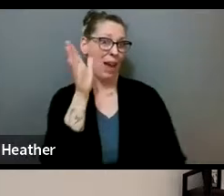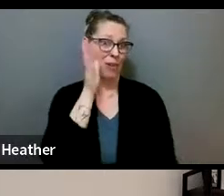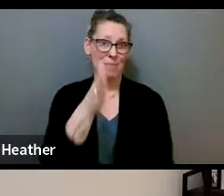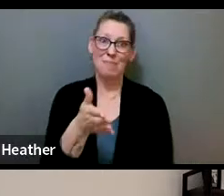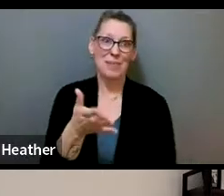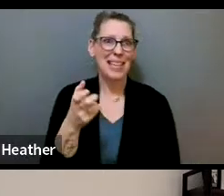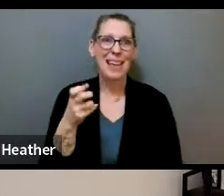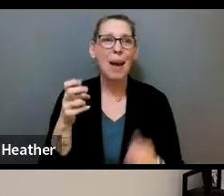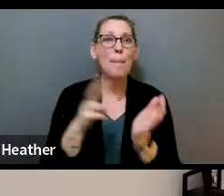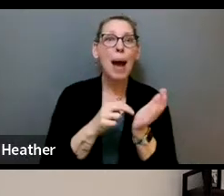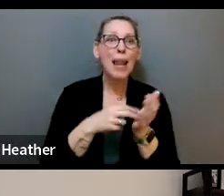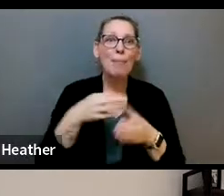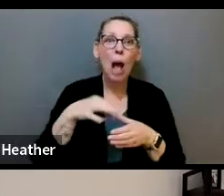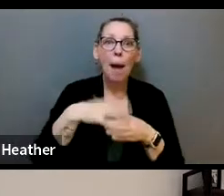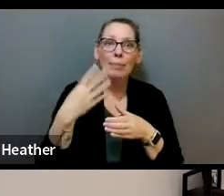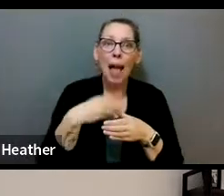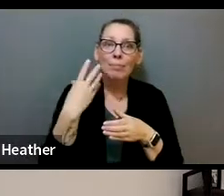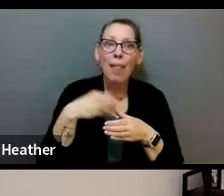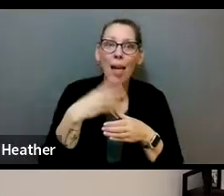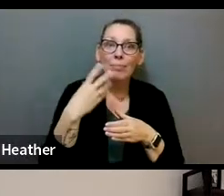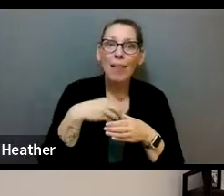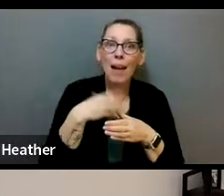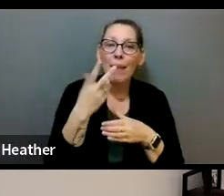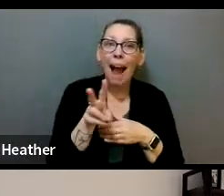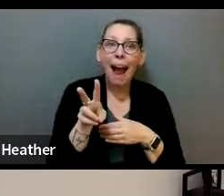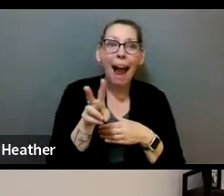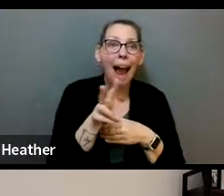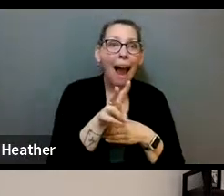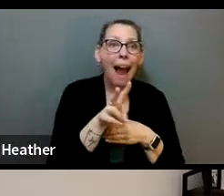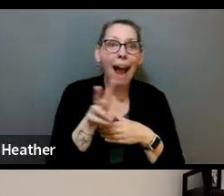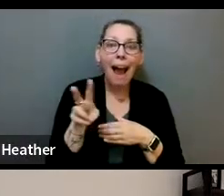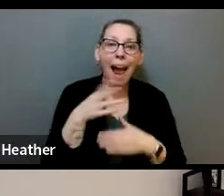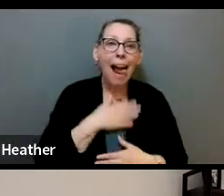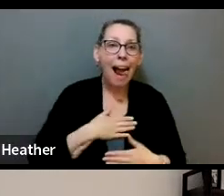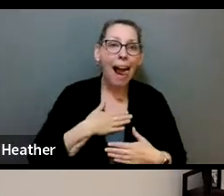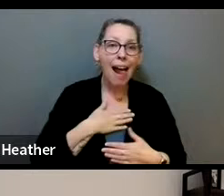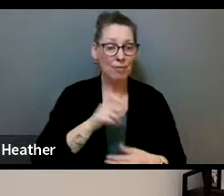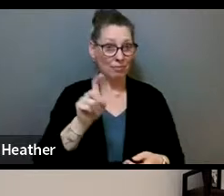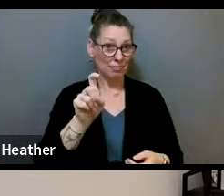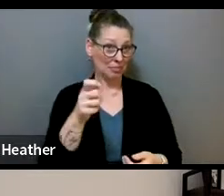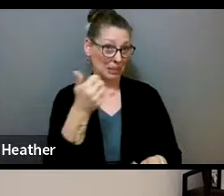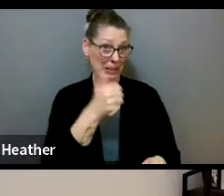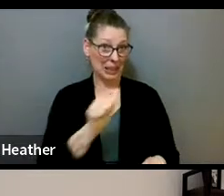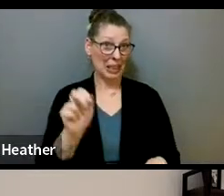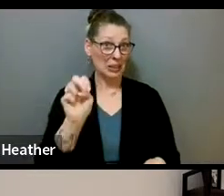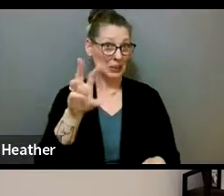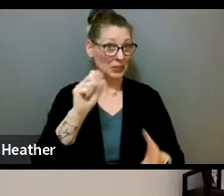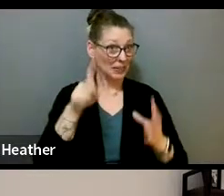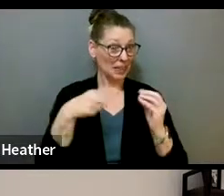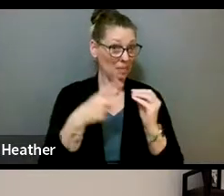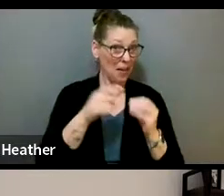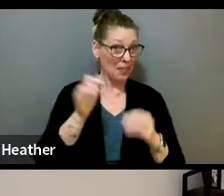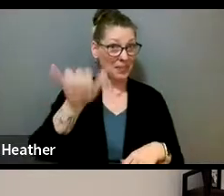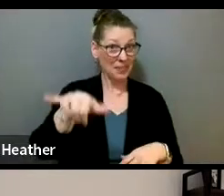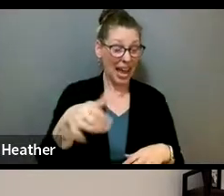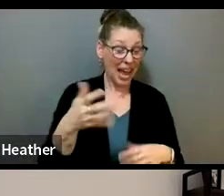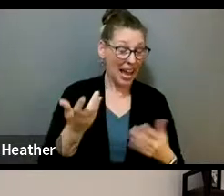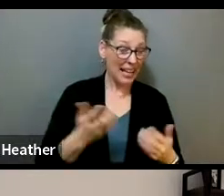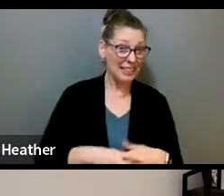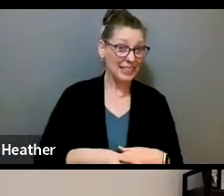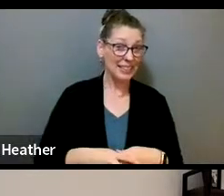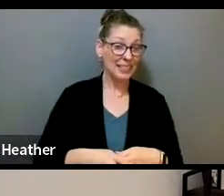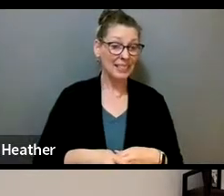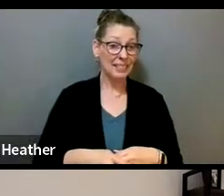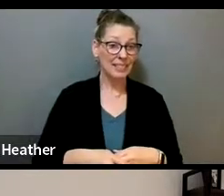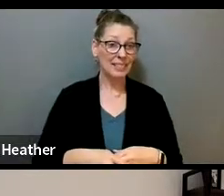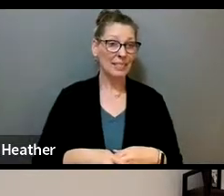buttered popcorn for people to eat that up. They would love to. So I'm just wondering if there's any new news on that. I know this committee has asked about those visualizations,